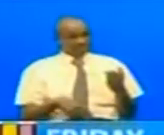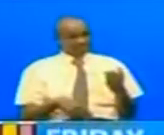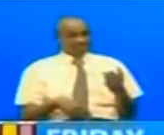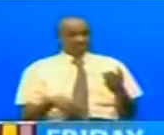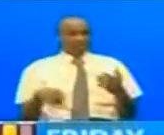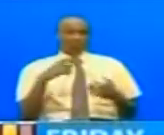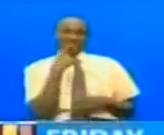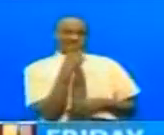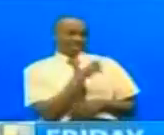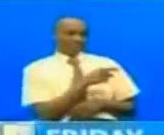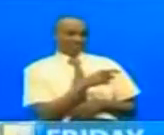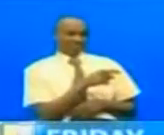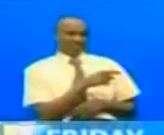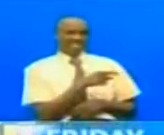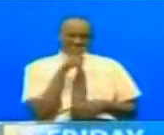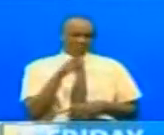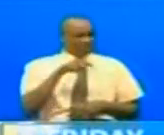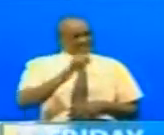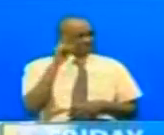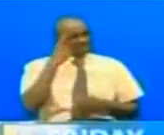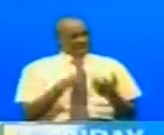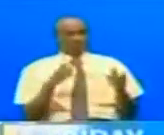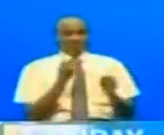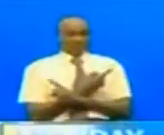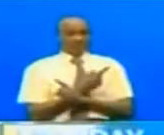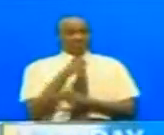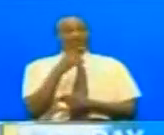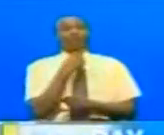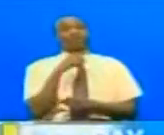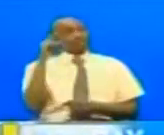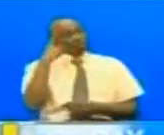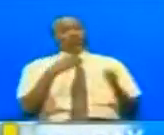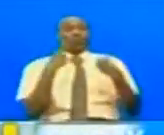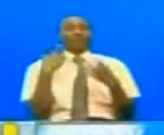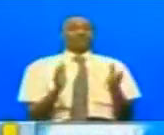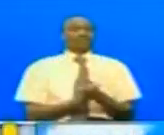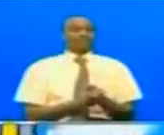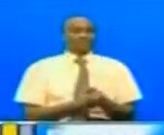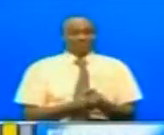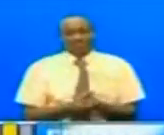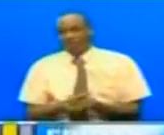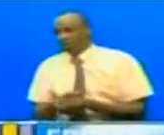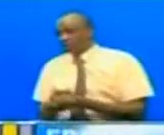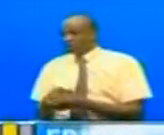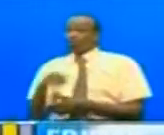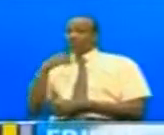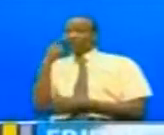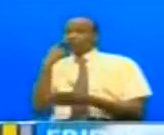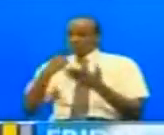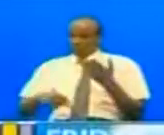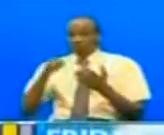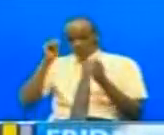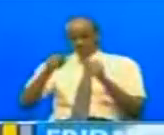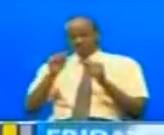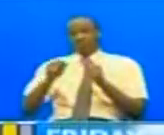telling them, you know, this is not the way you think. But they it's like they won. They have already won. So you're saying, come 2017, you will support President